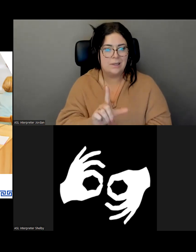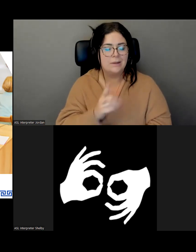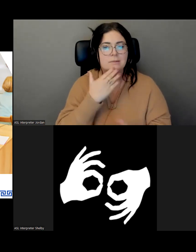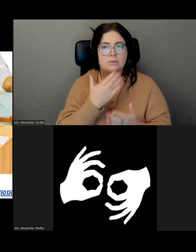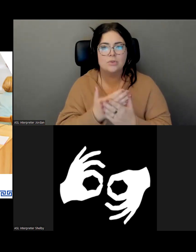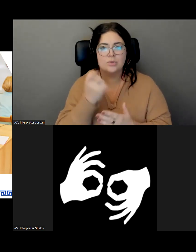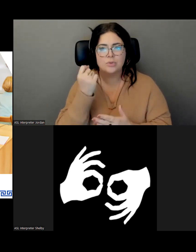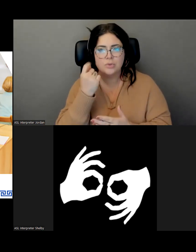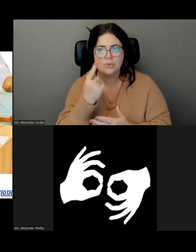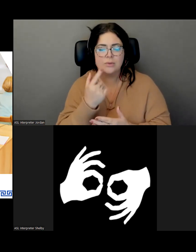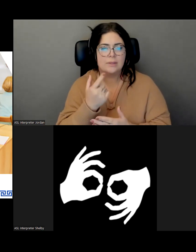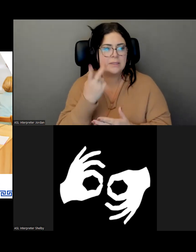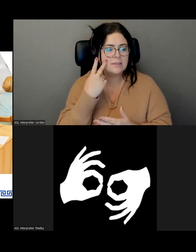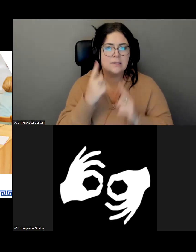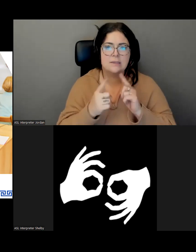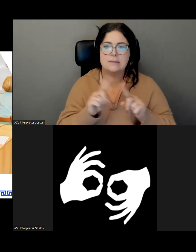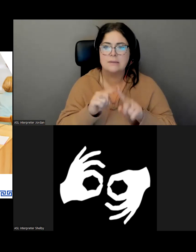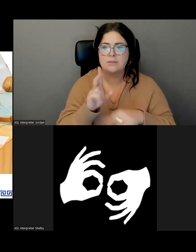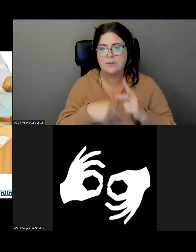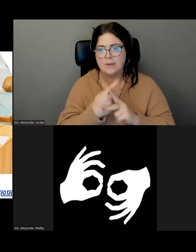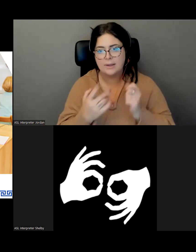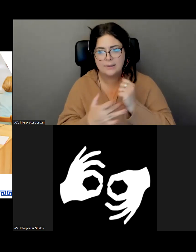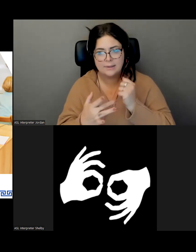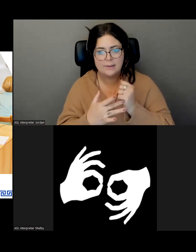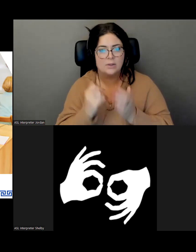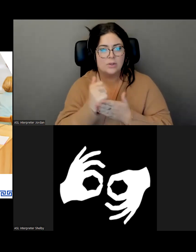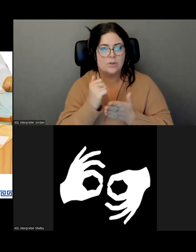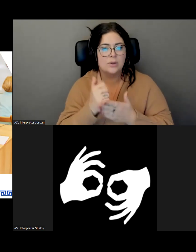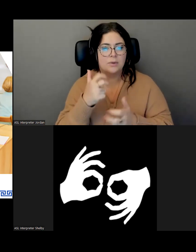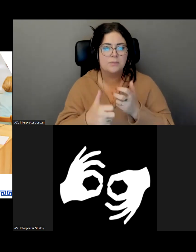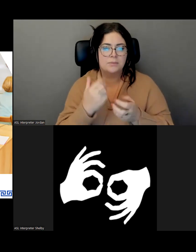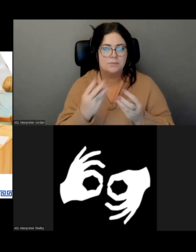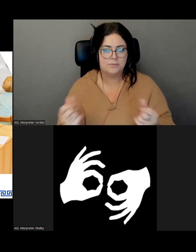and understand various forms of technology to solve problems.